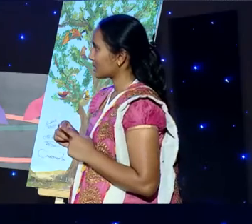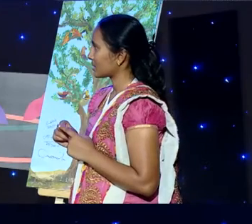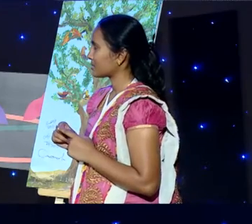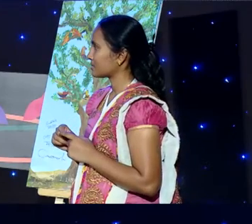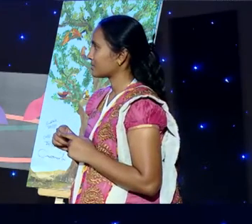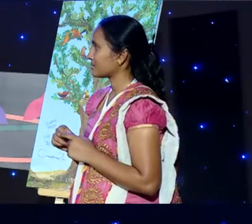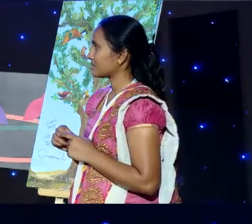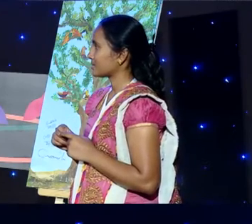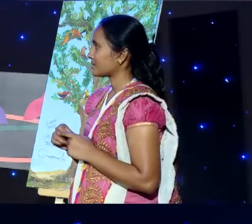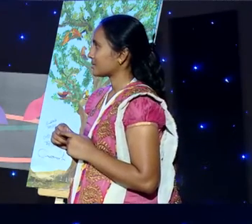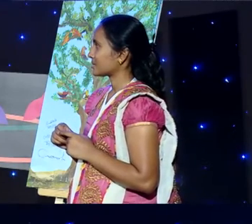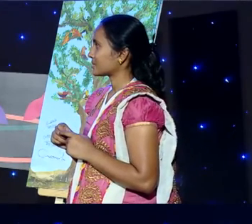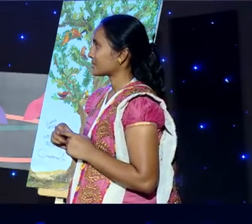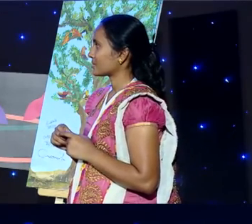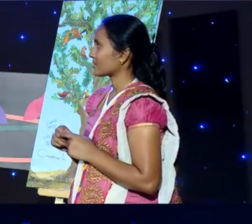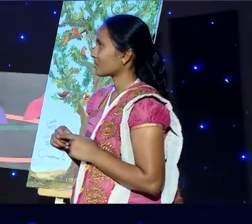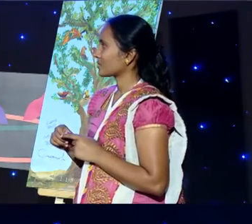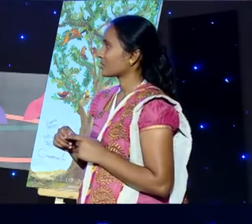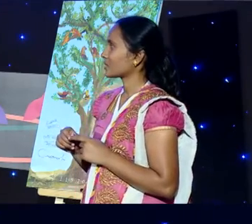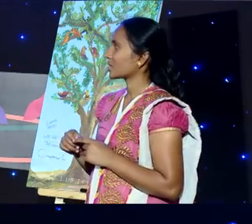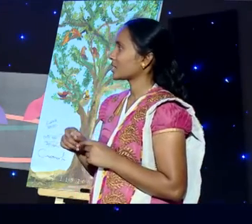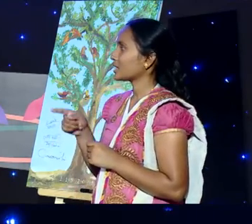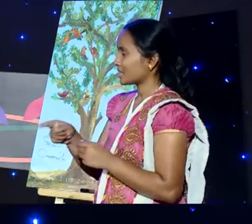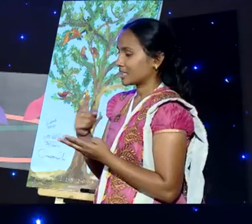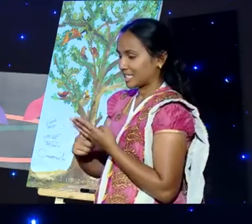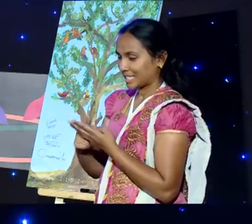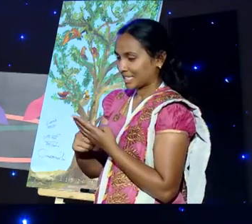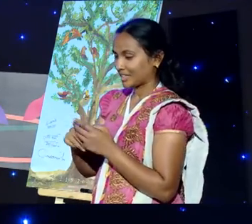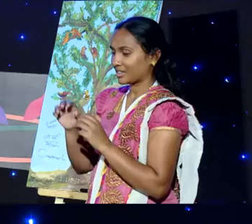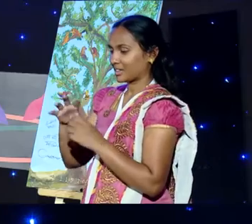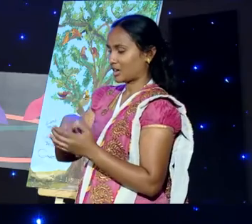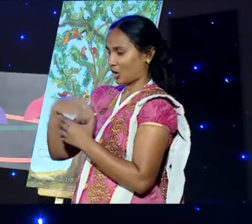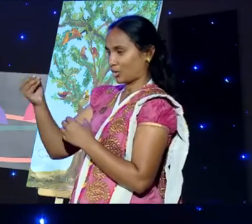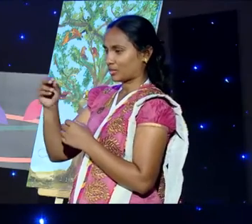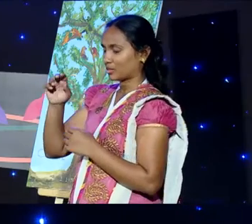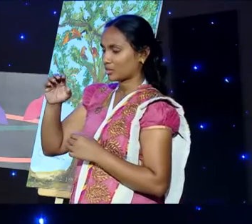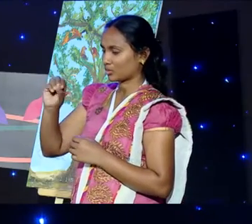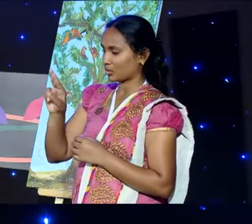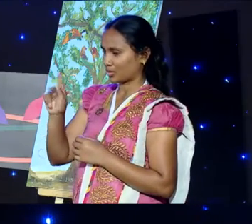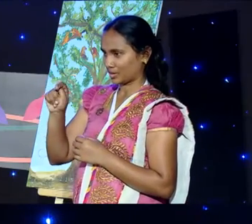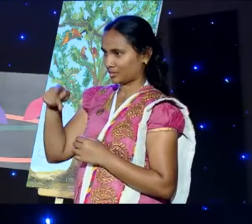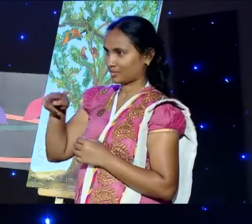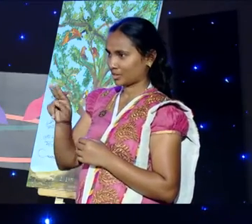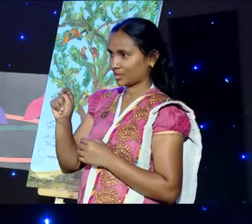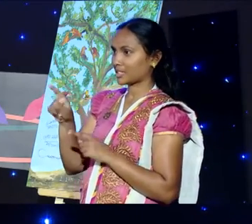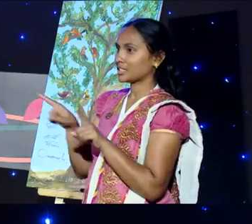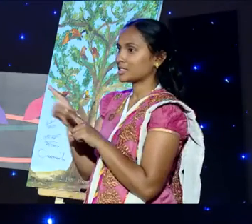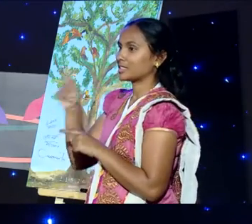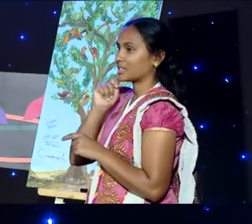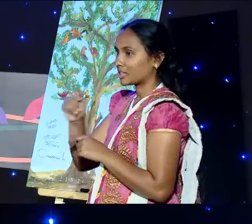is for them. And he says, yeah, here's the economic output, but here's the real output of believing in the goodness of